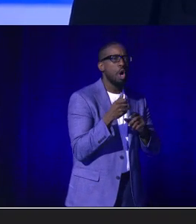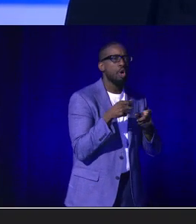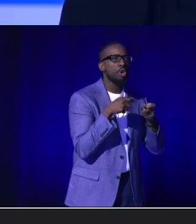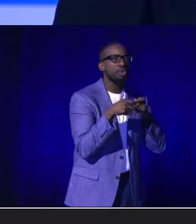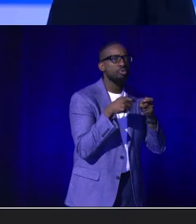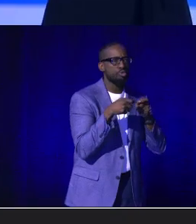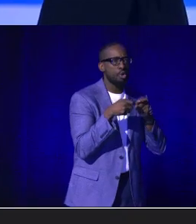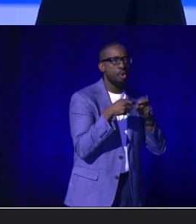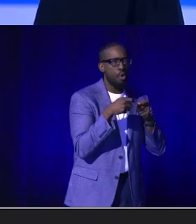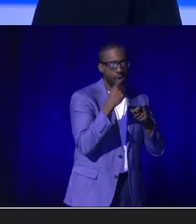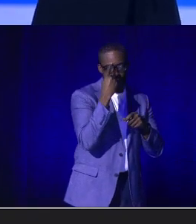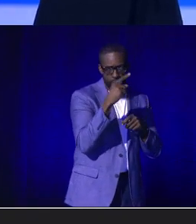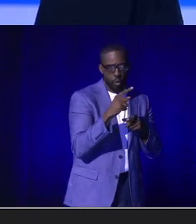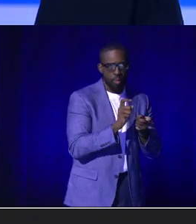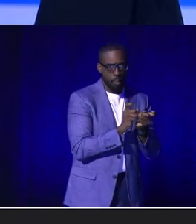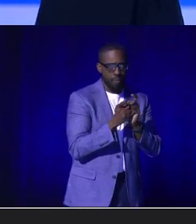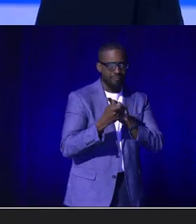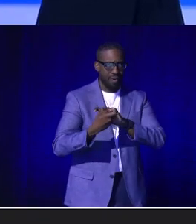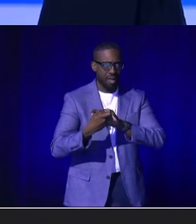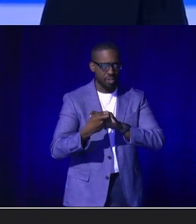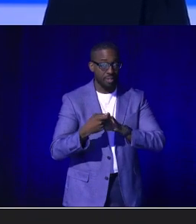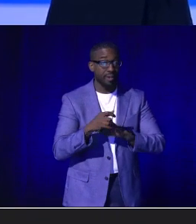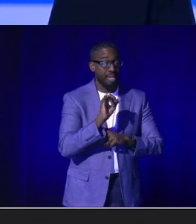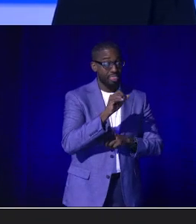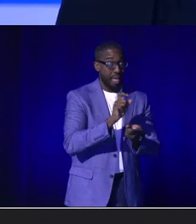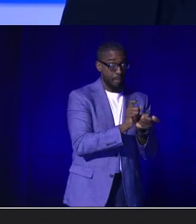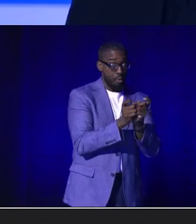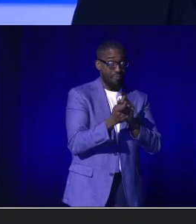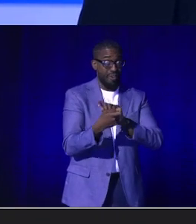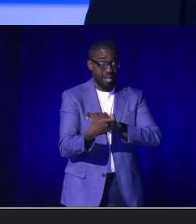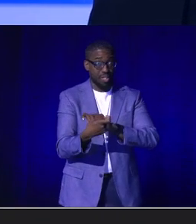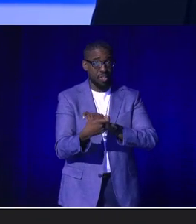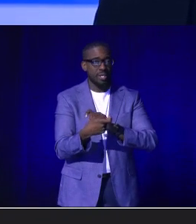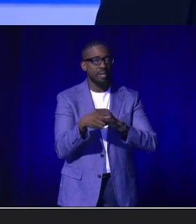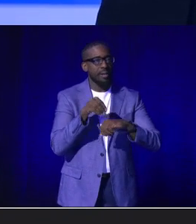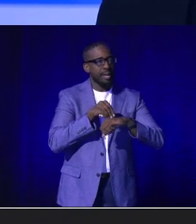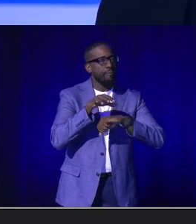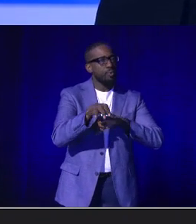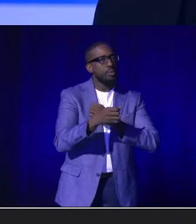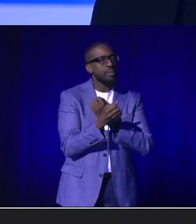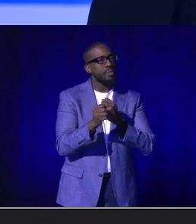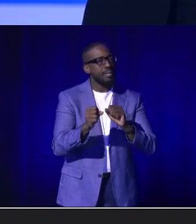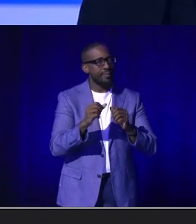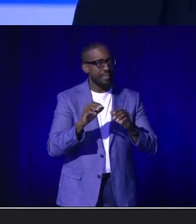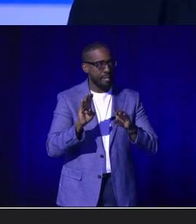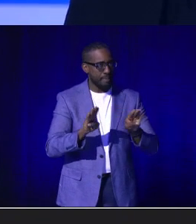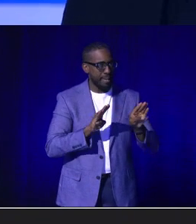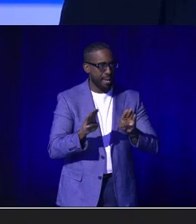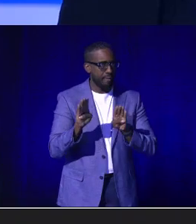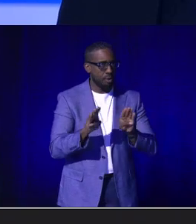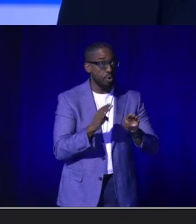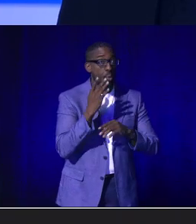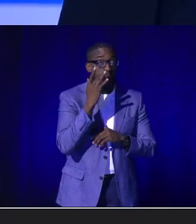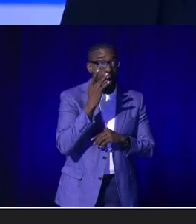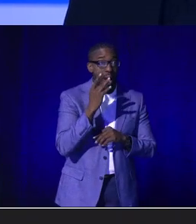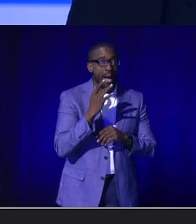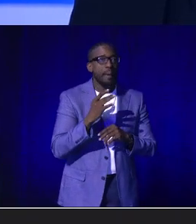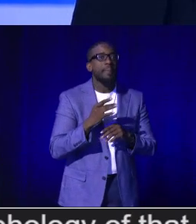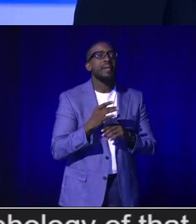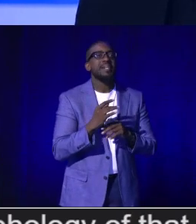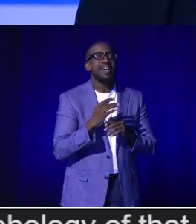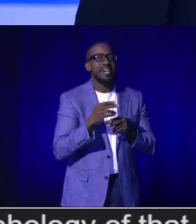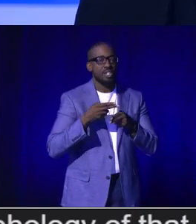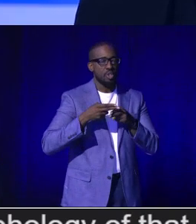plated. And that morphology influences the safety behavior because of the severity of the shorting